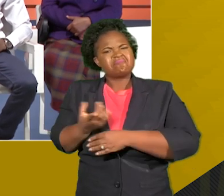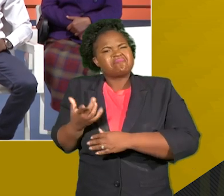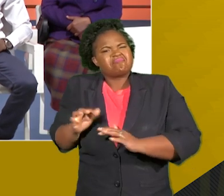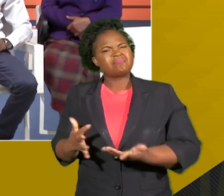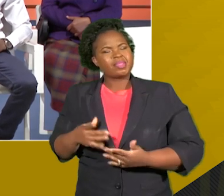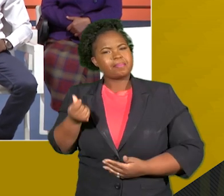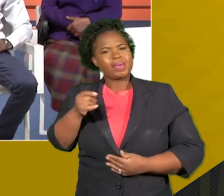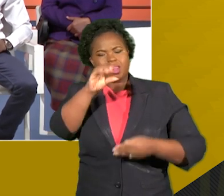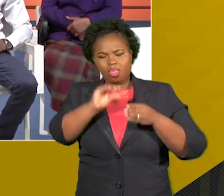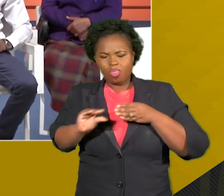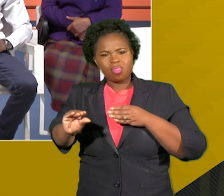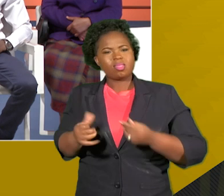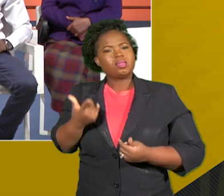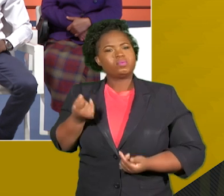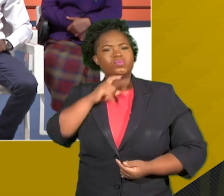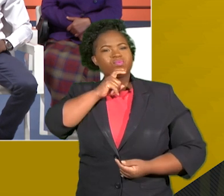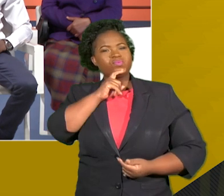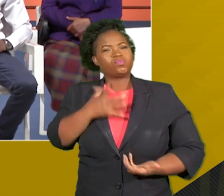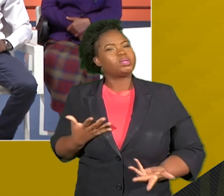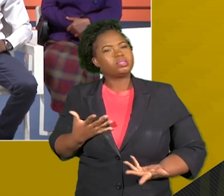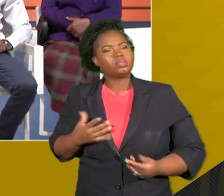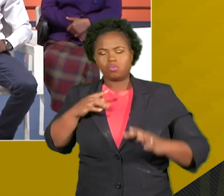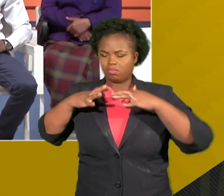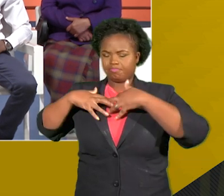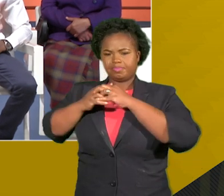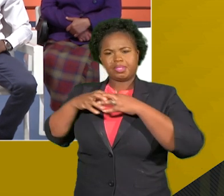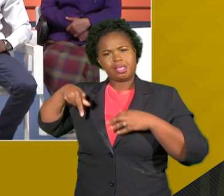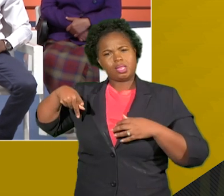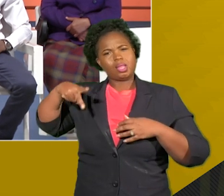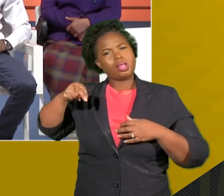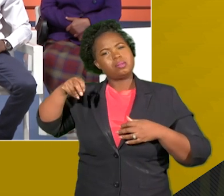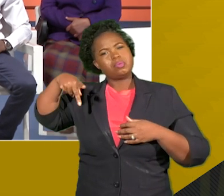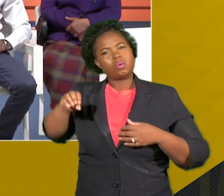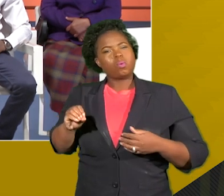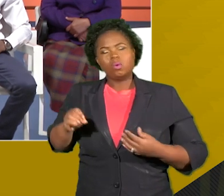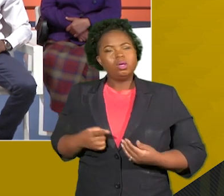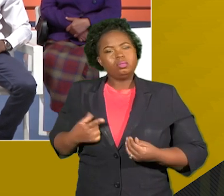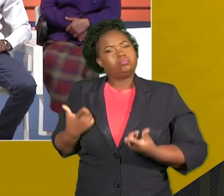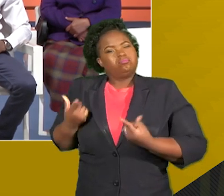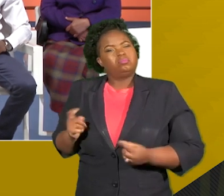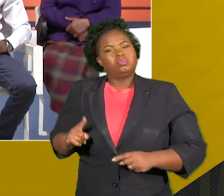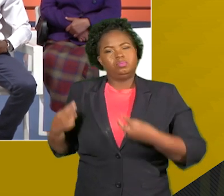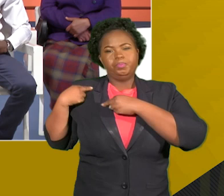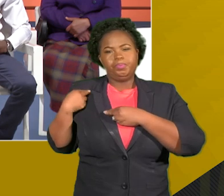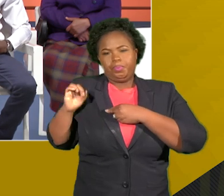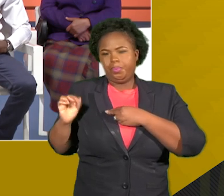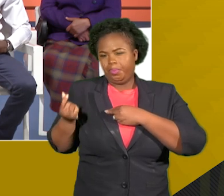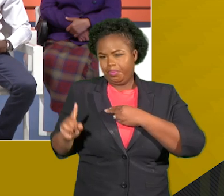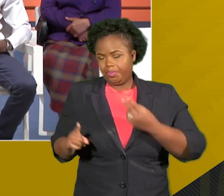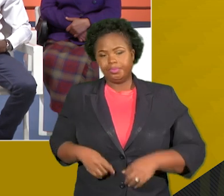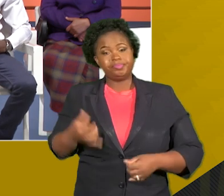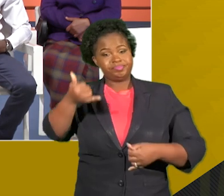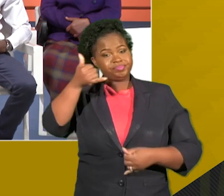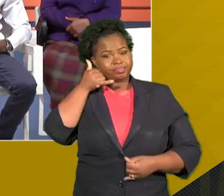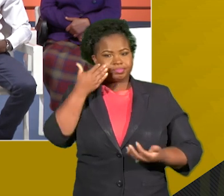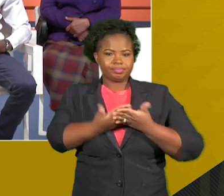and what's the purpose of them and why would one open ENPO? Basuke bevula bebhekene nani nani ncinamba ababhekana nazo ke. So give us a call at